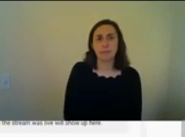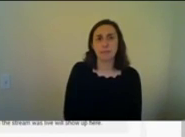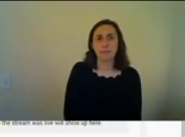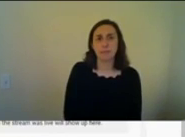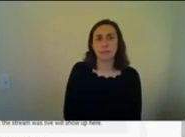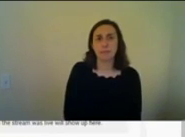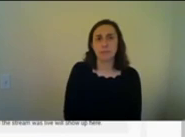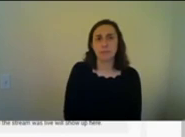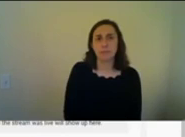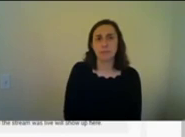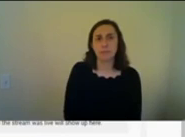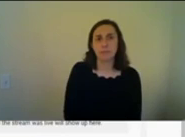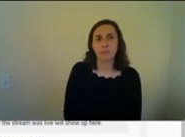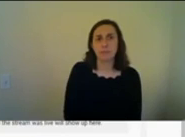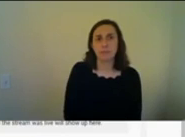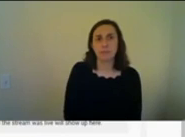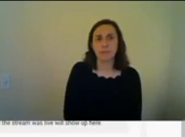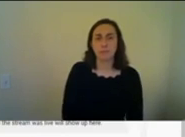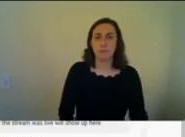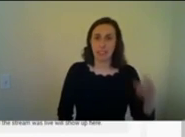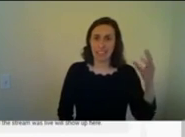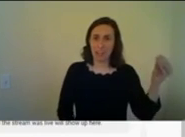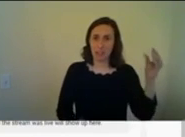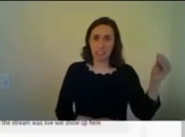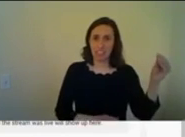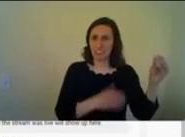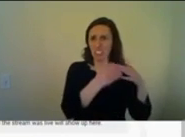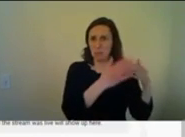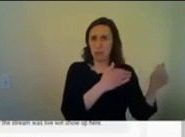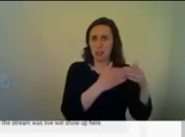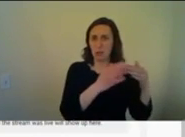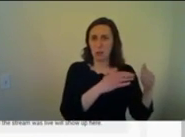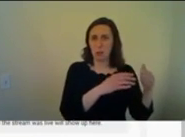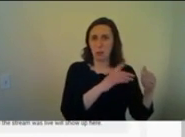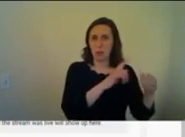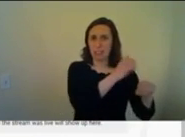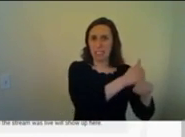on the outside, I don't have to worry about the place, but on the inside,